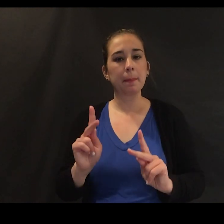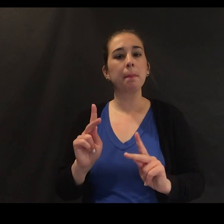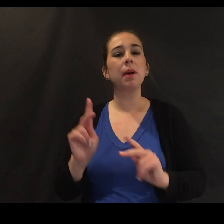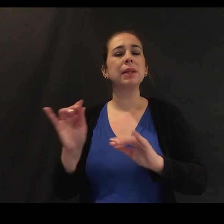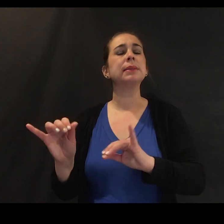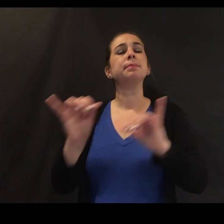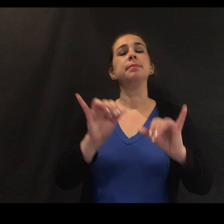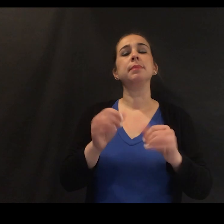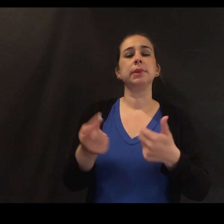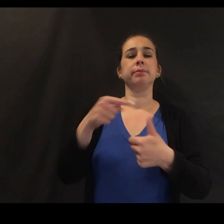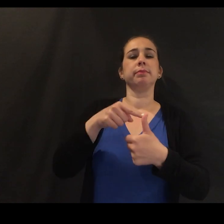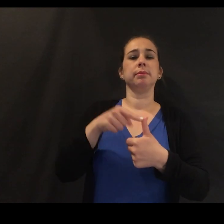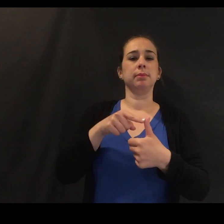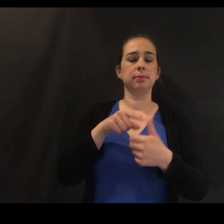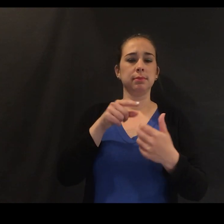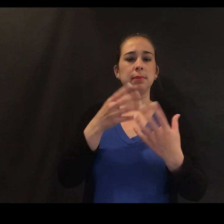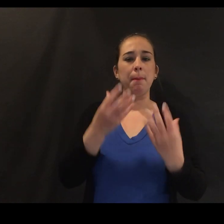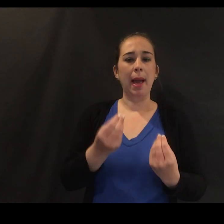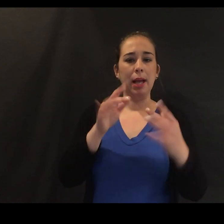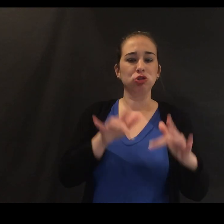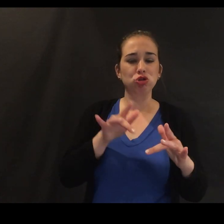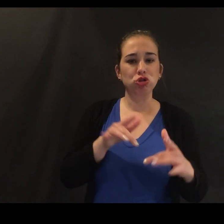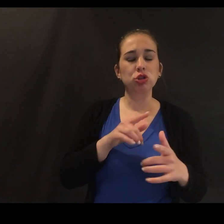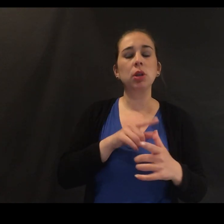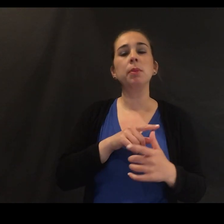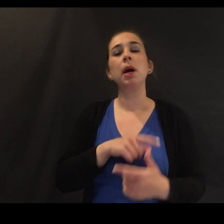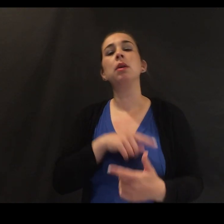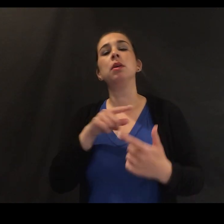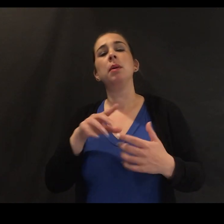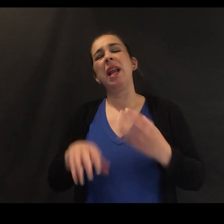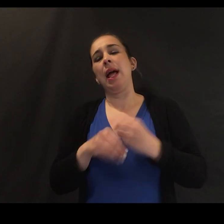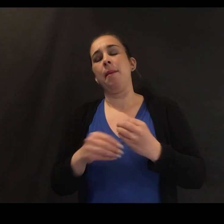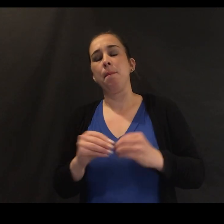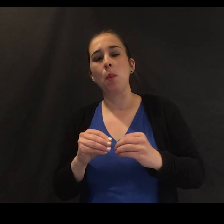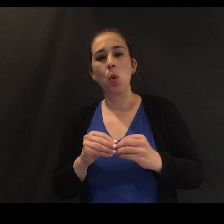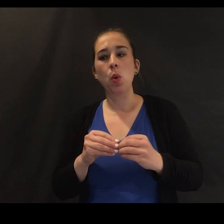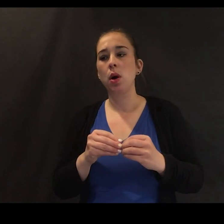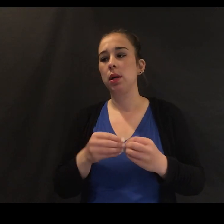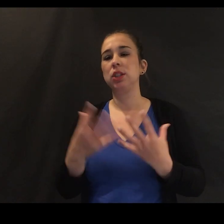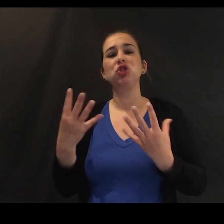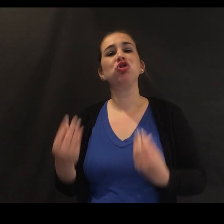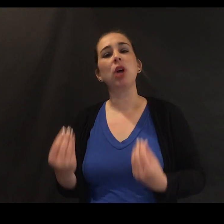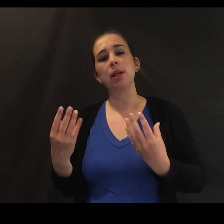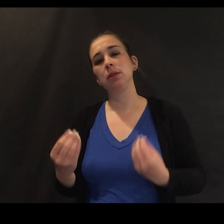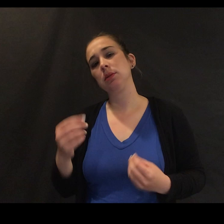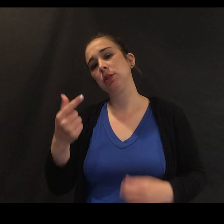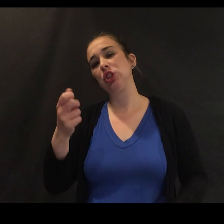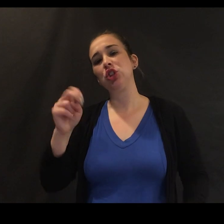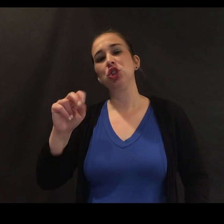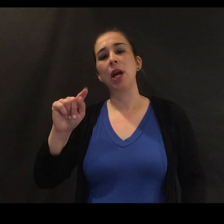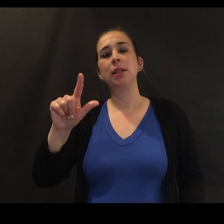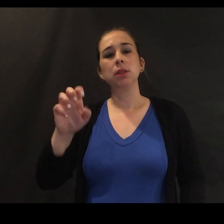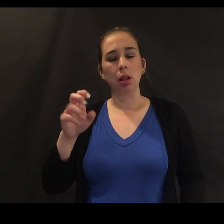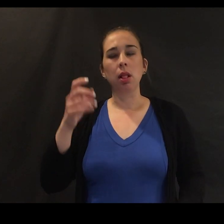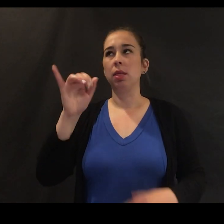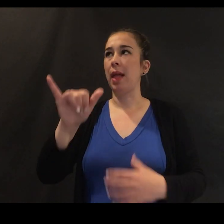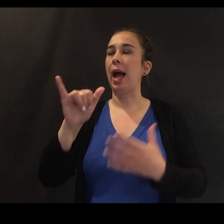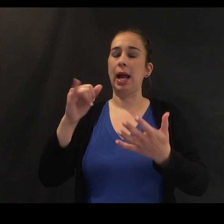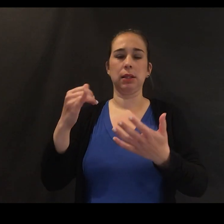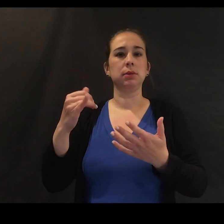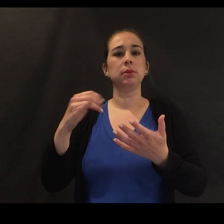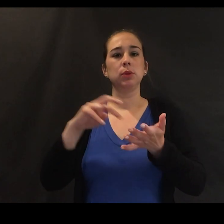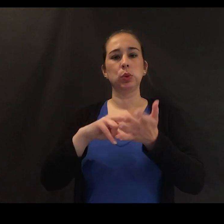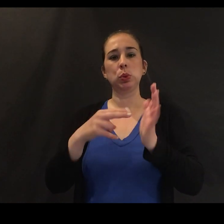related to compassion. But here's another word that might add a little bit more to that. It's gentle. That's oftentimes used as a synonym